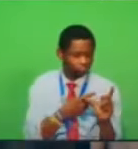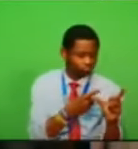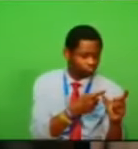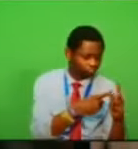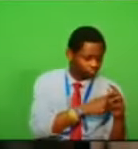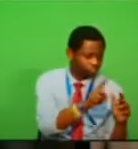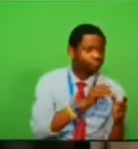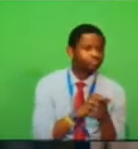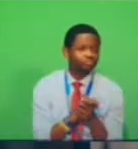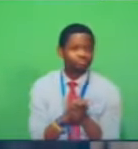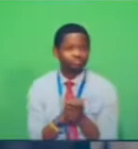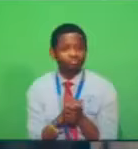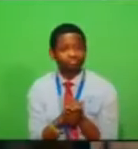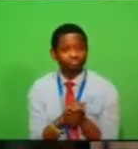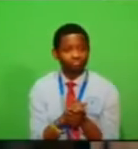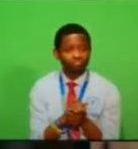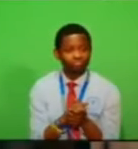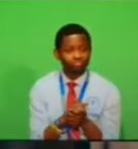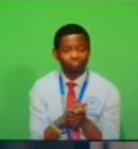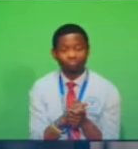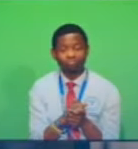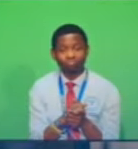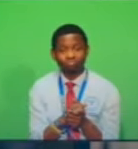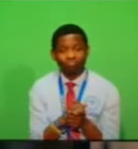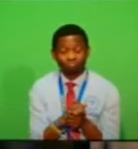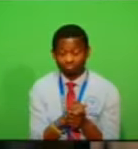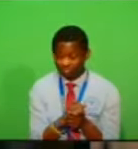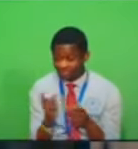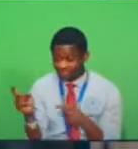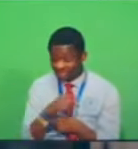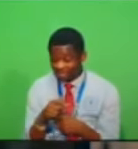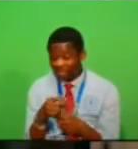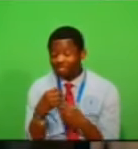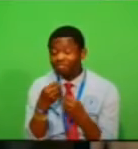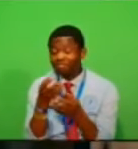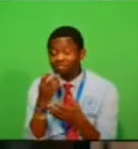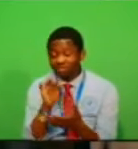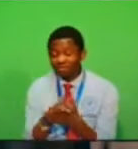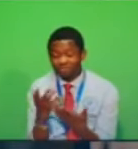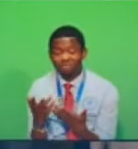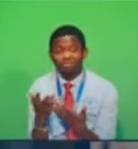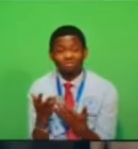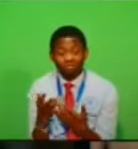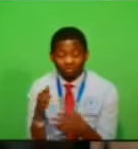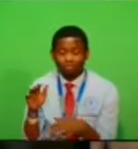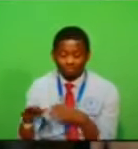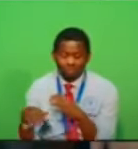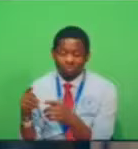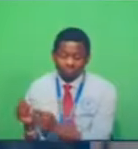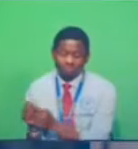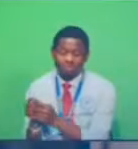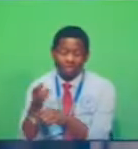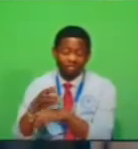The day I proposed to her, I could remember the words. I said to her that we were walking